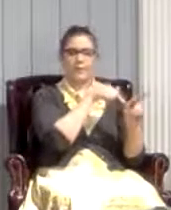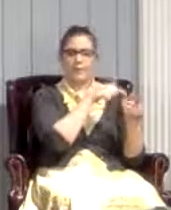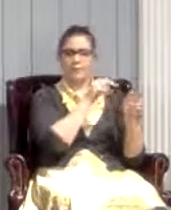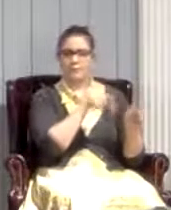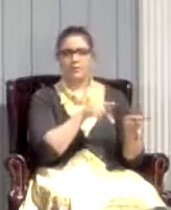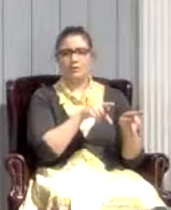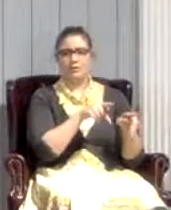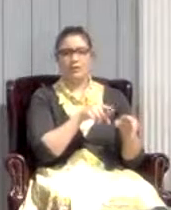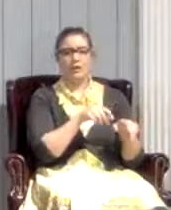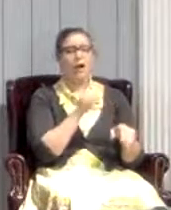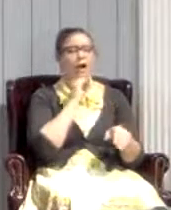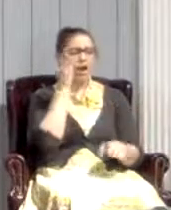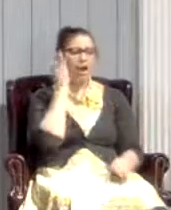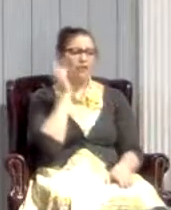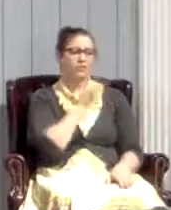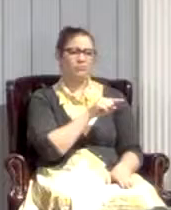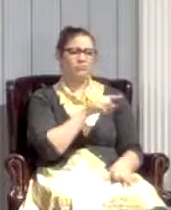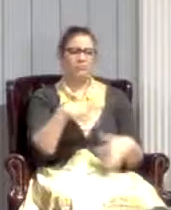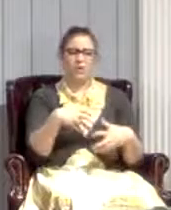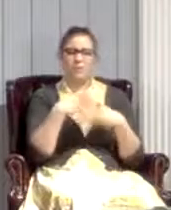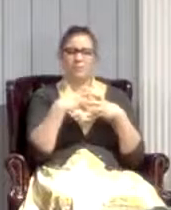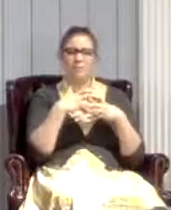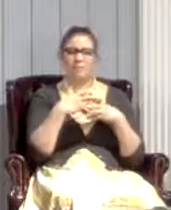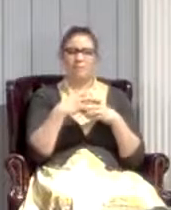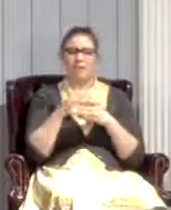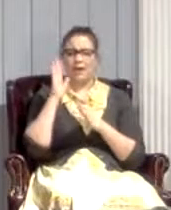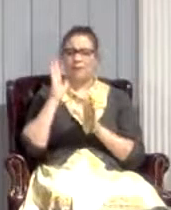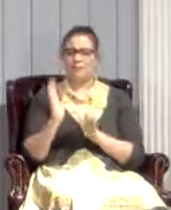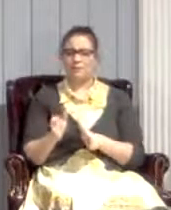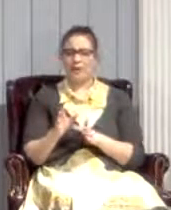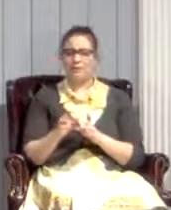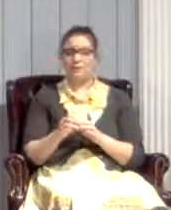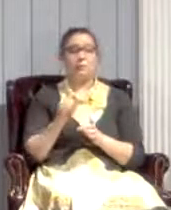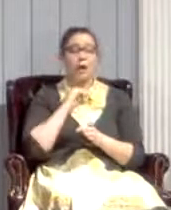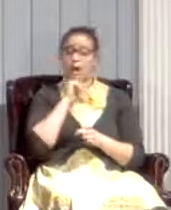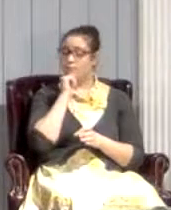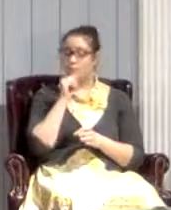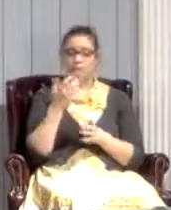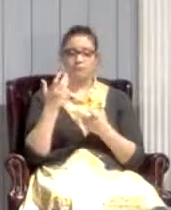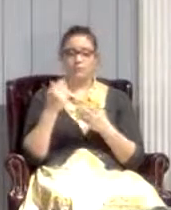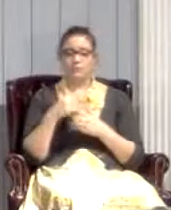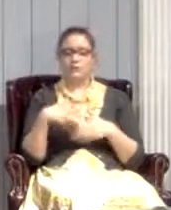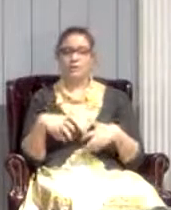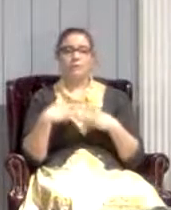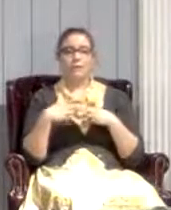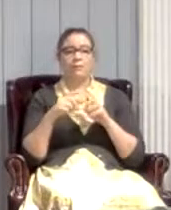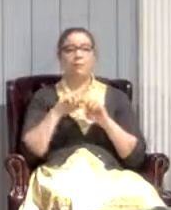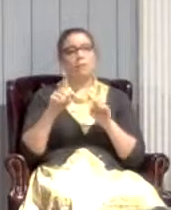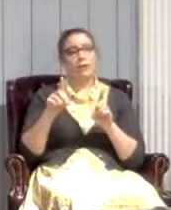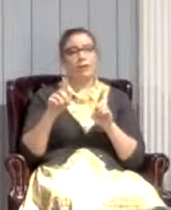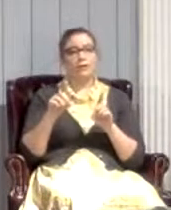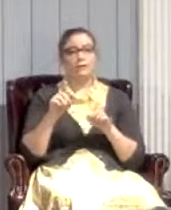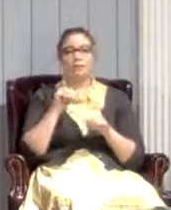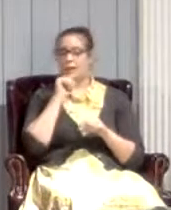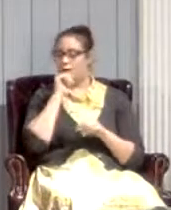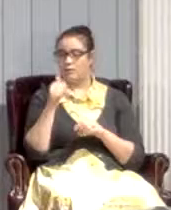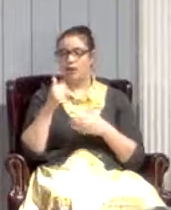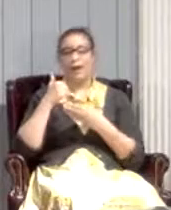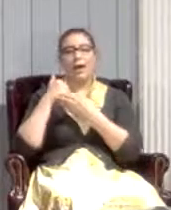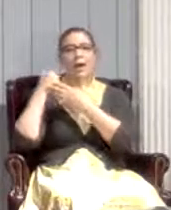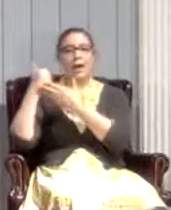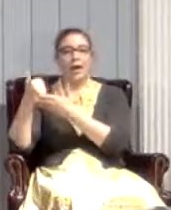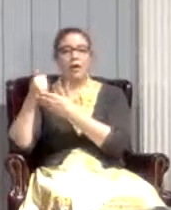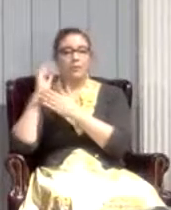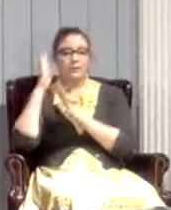but I'm not mad at him. And by not backing the pastor in his stand, what